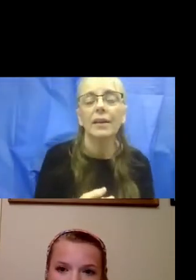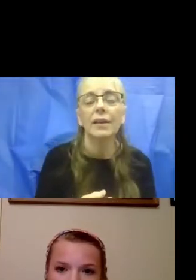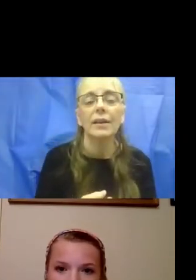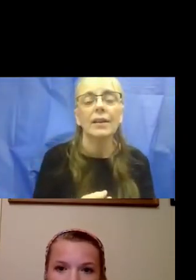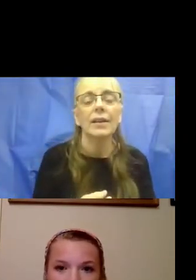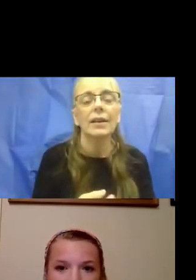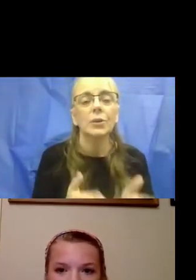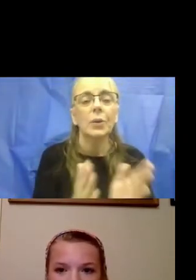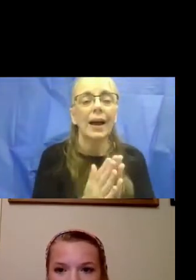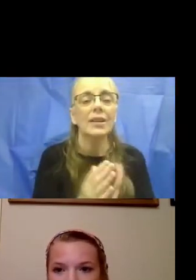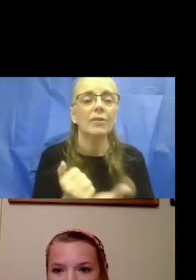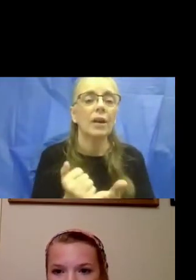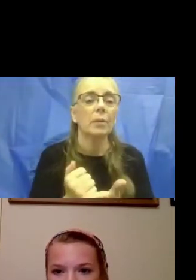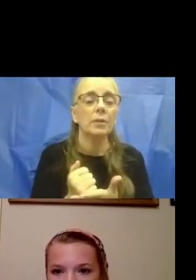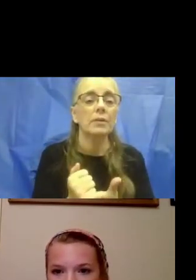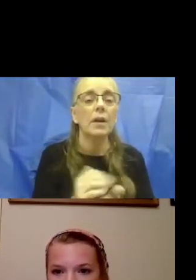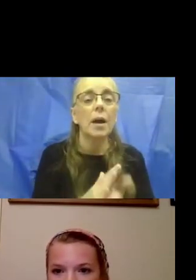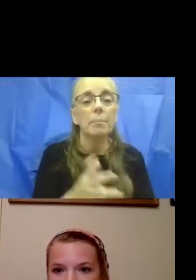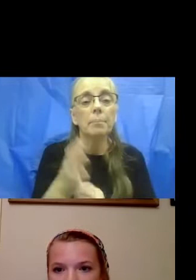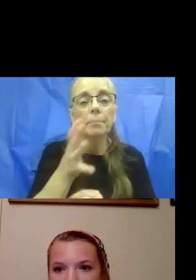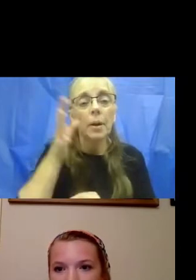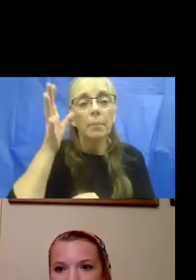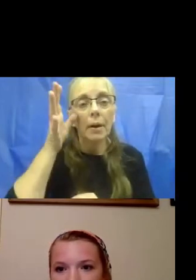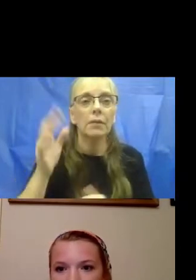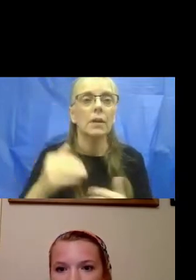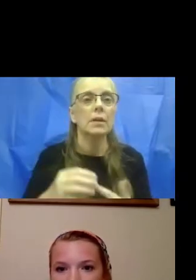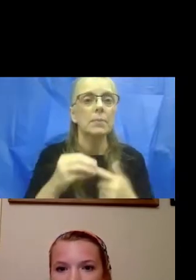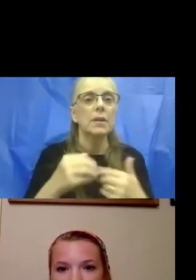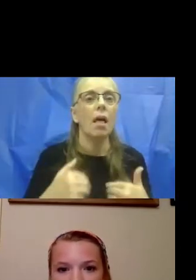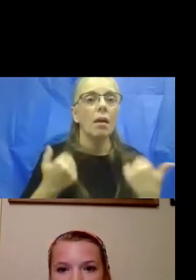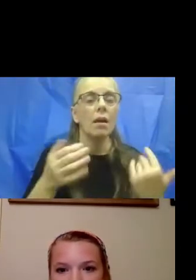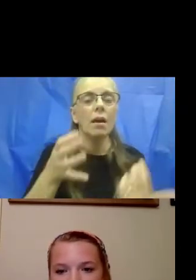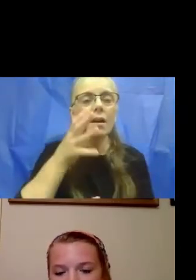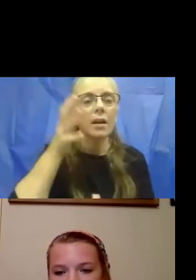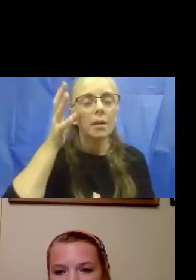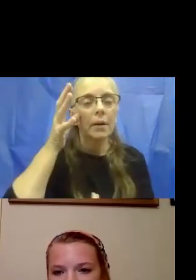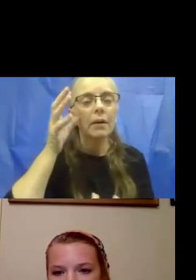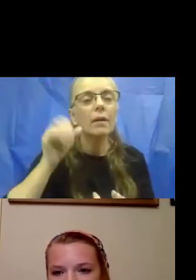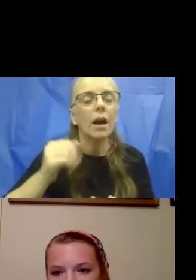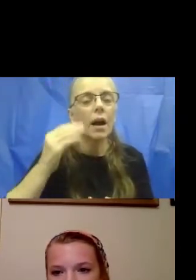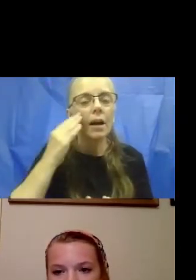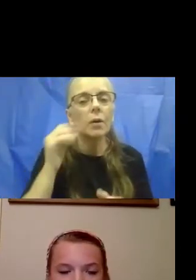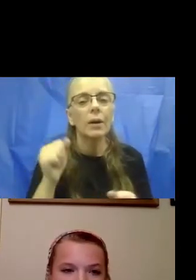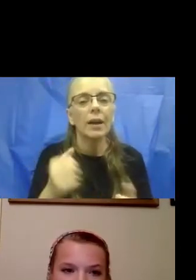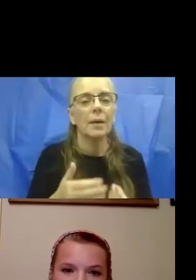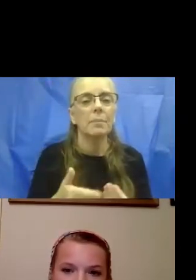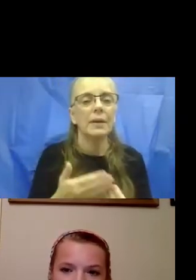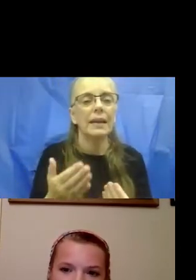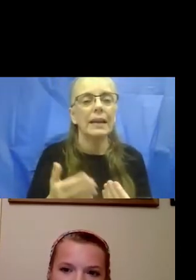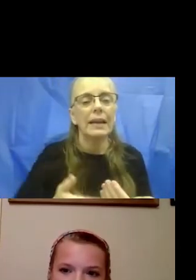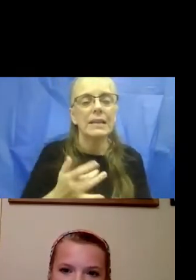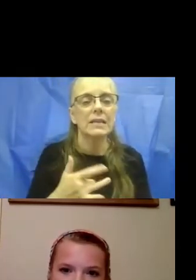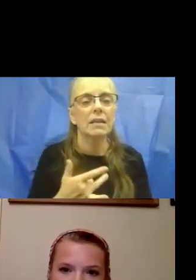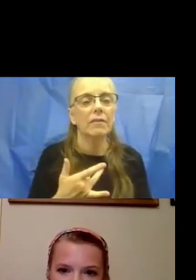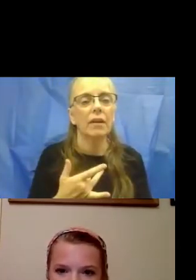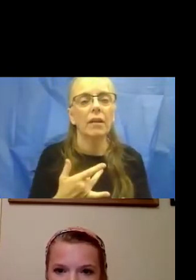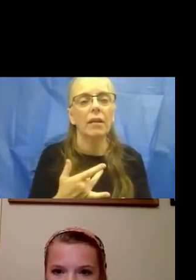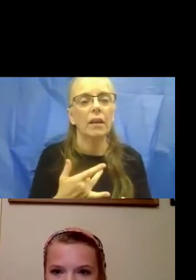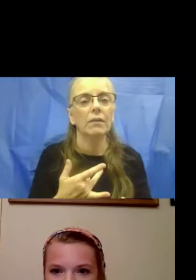help. Being a parent, especially a young parent, I know that it can be easy to feel like you have nothing together while pretending like you have it all